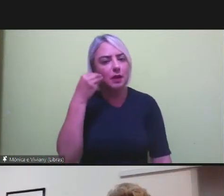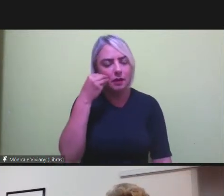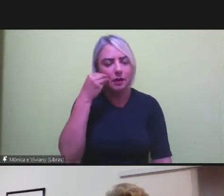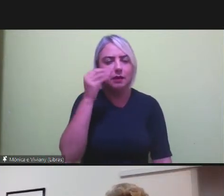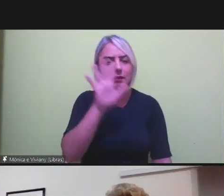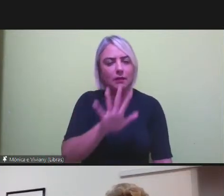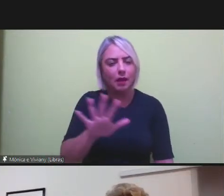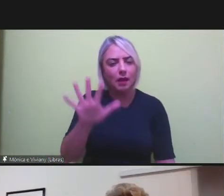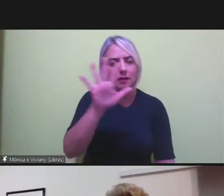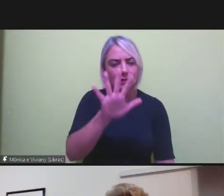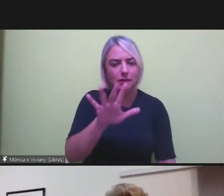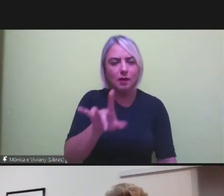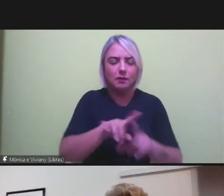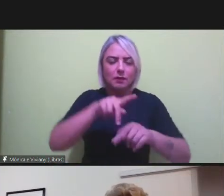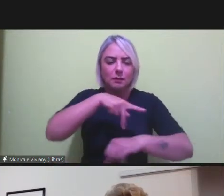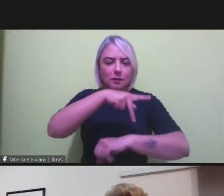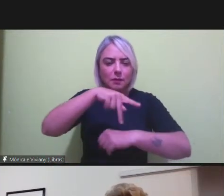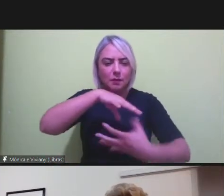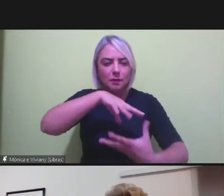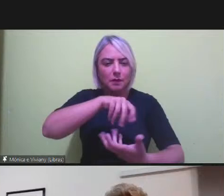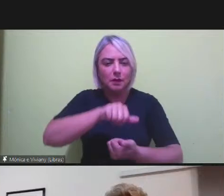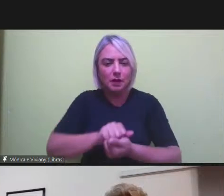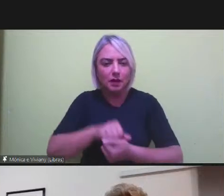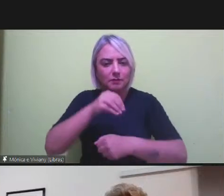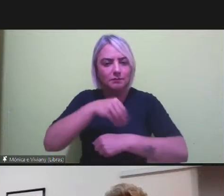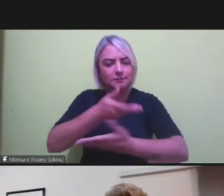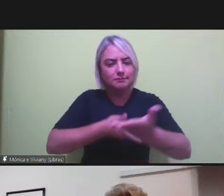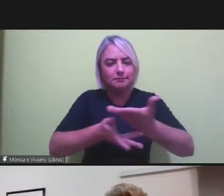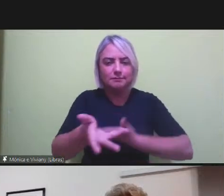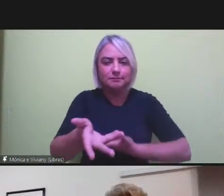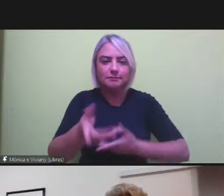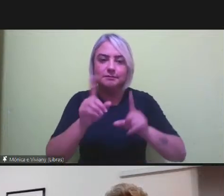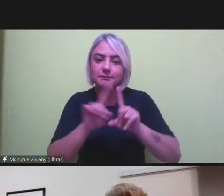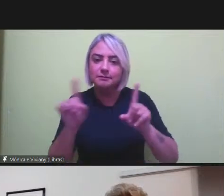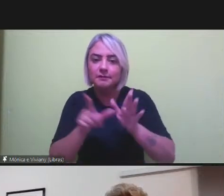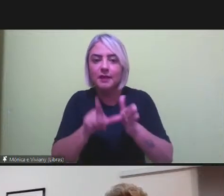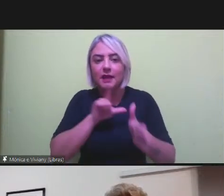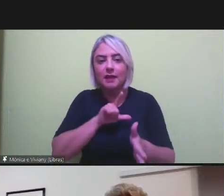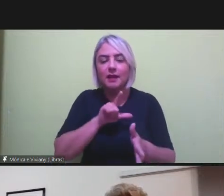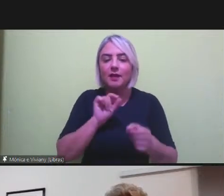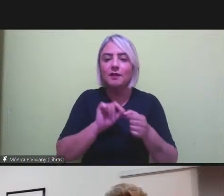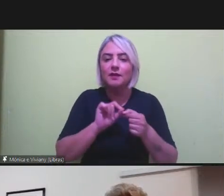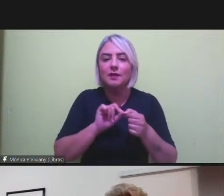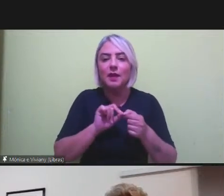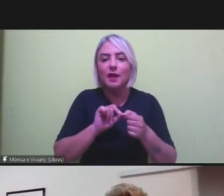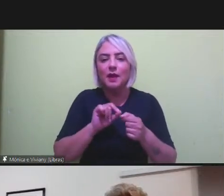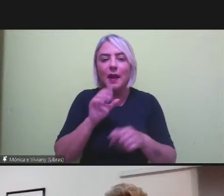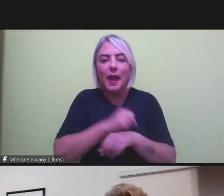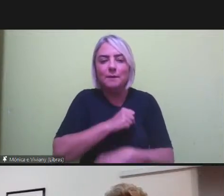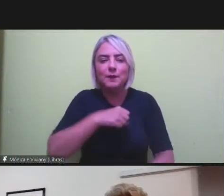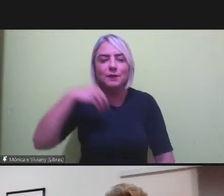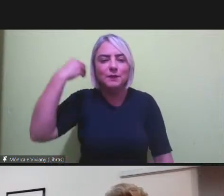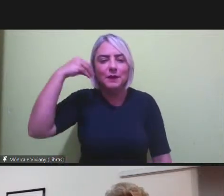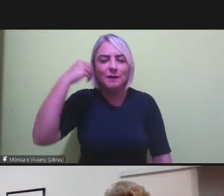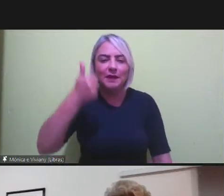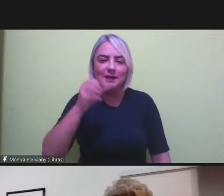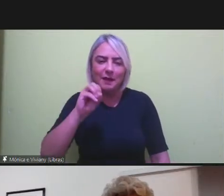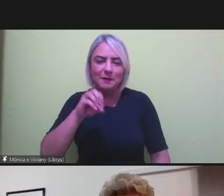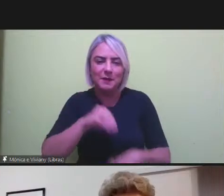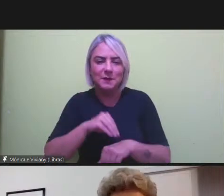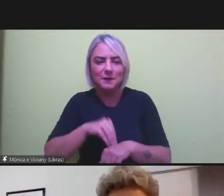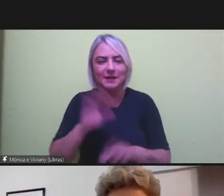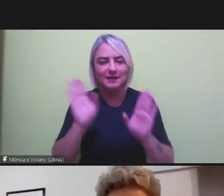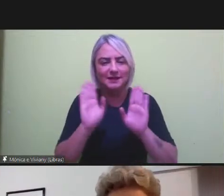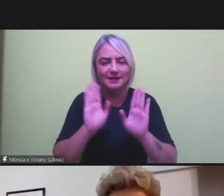is going to bring national and international experiences that will be shared. But before that, we're going to have a